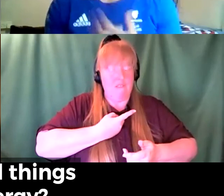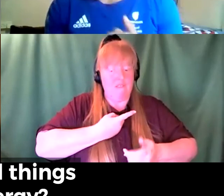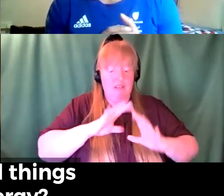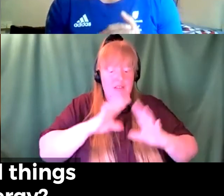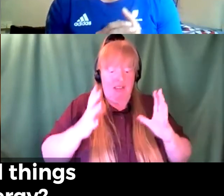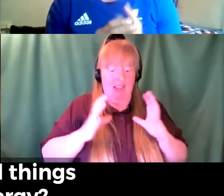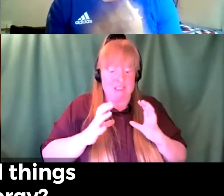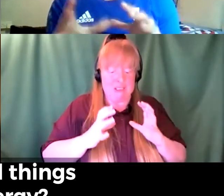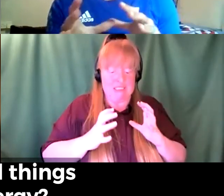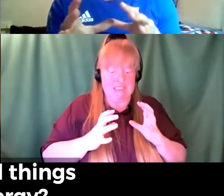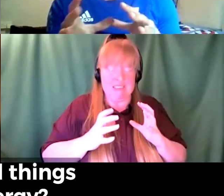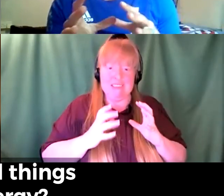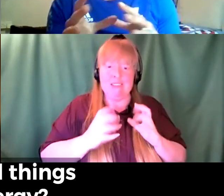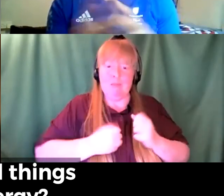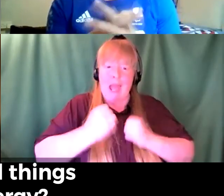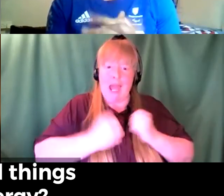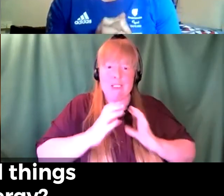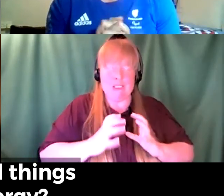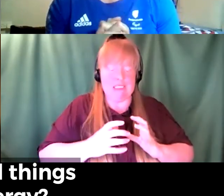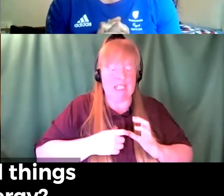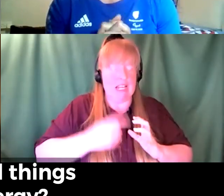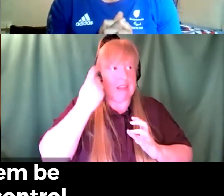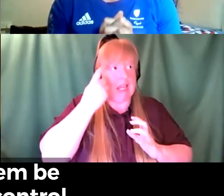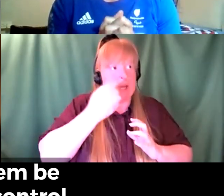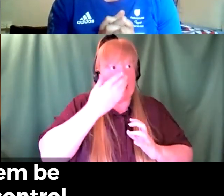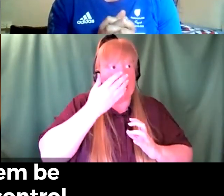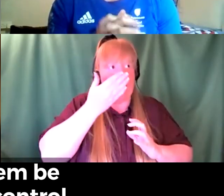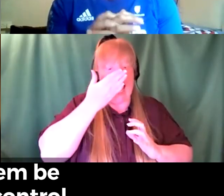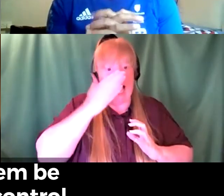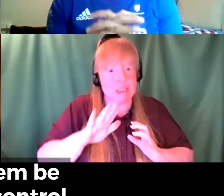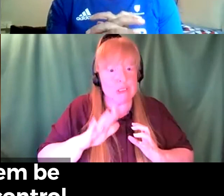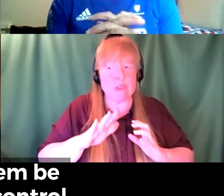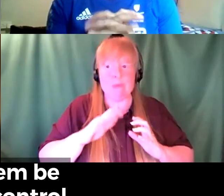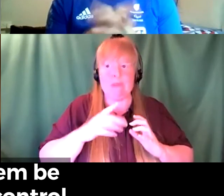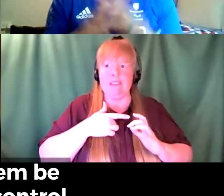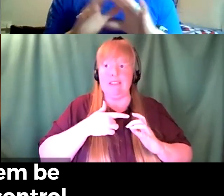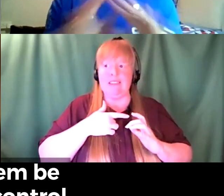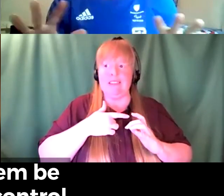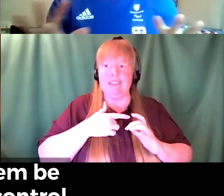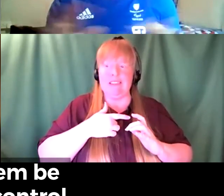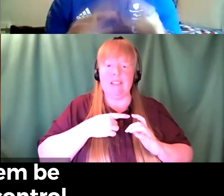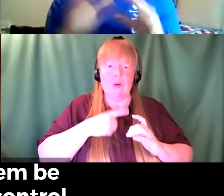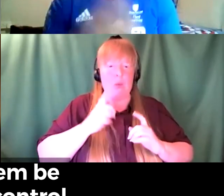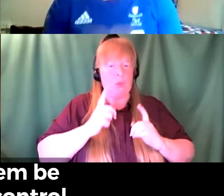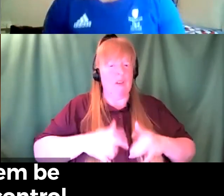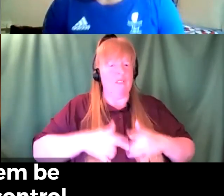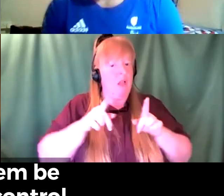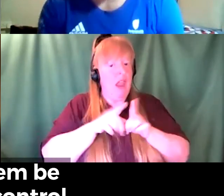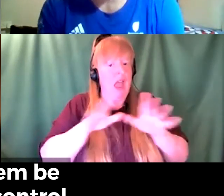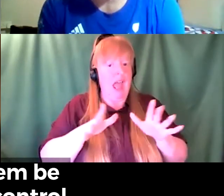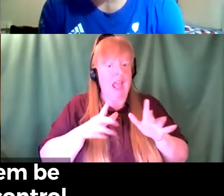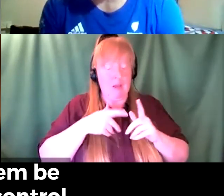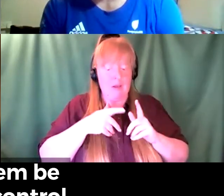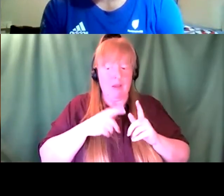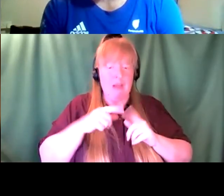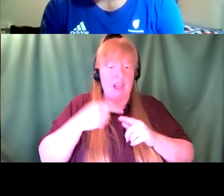let these small things annoy me and use my energy, or am I going to, you know, just let them be and focus in on what I